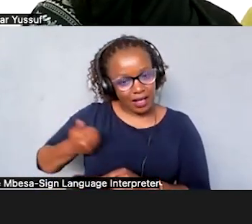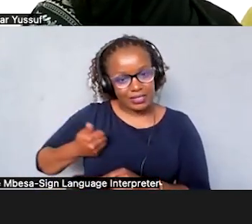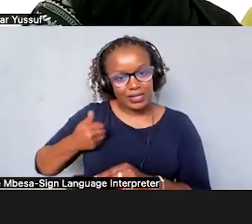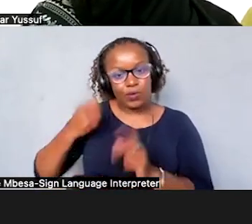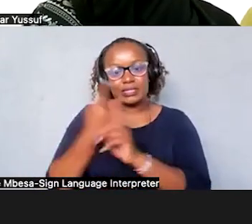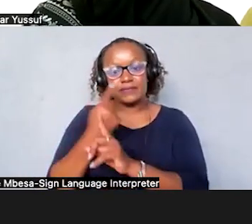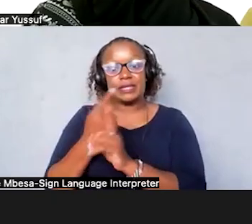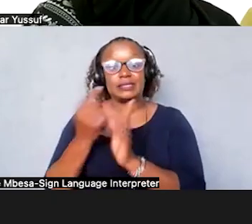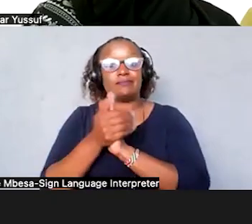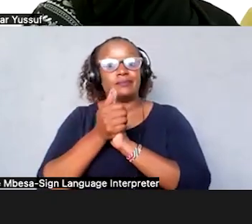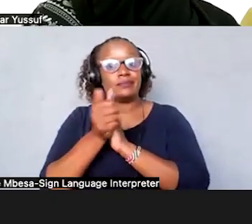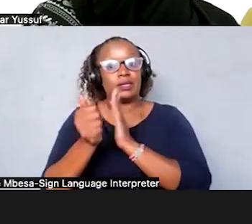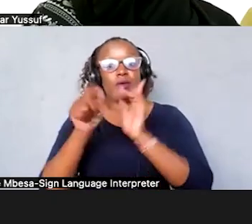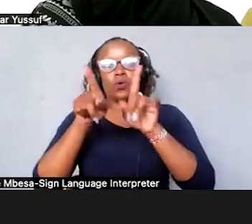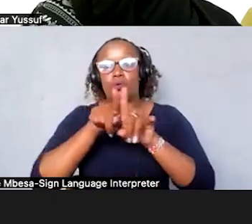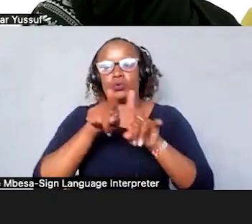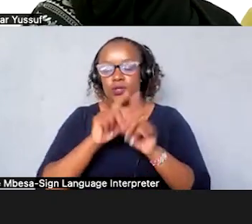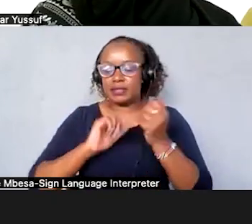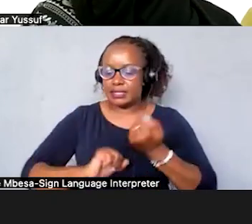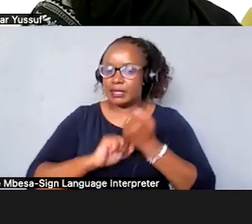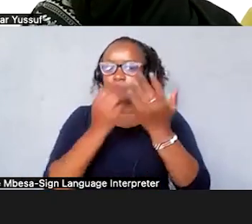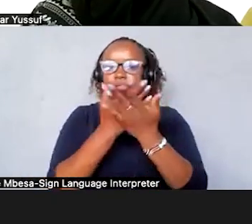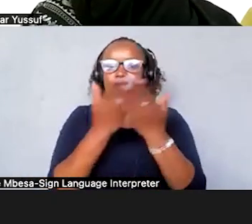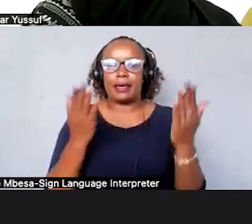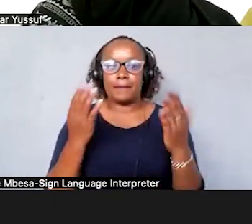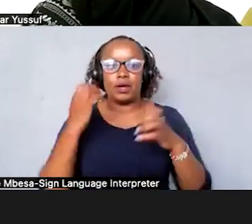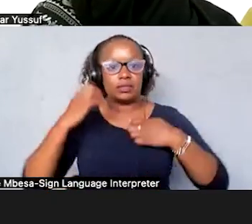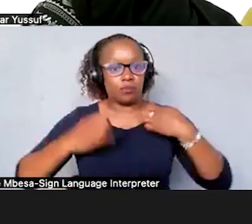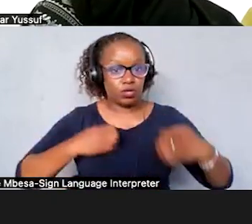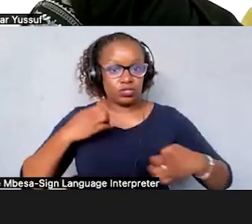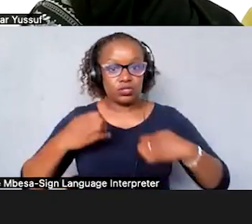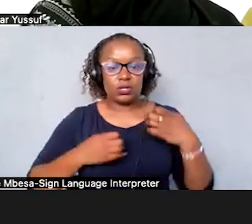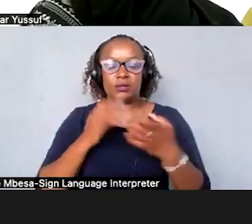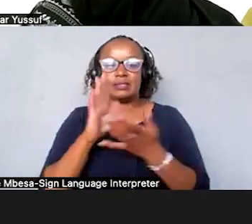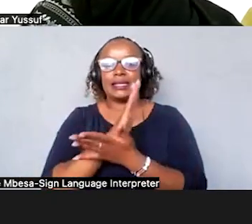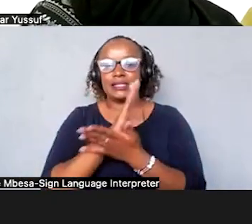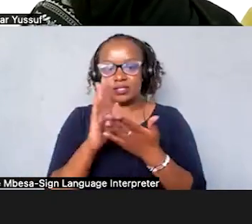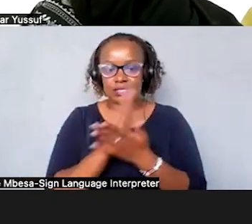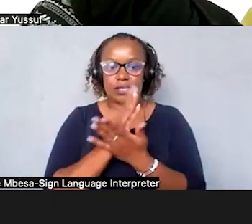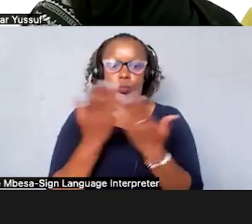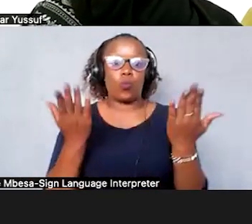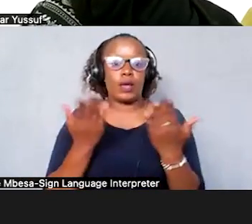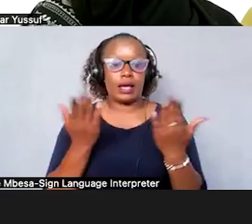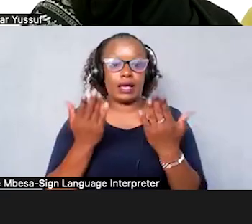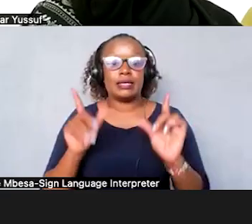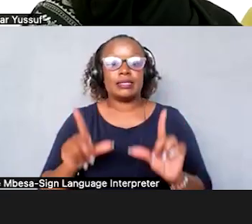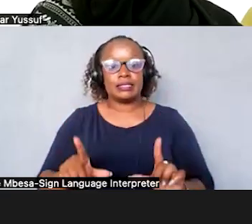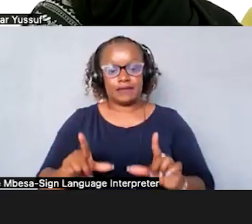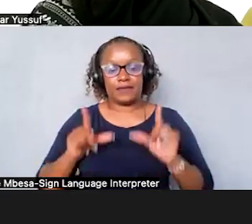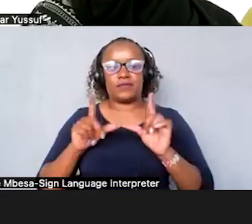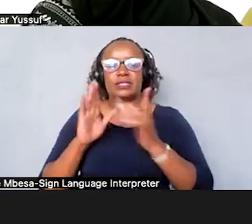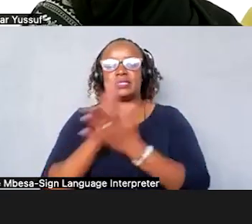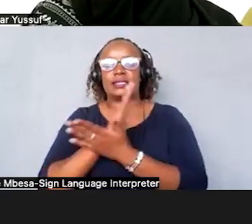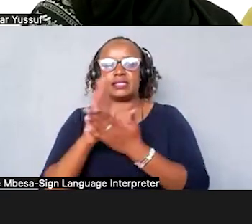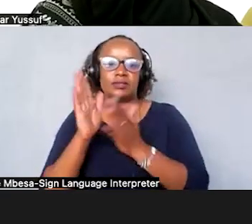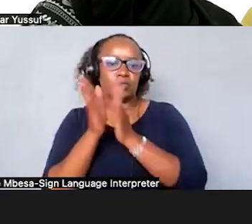They also facilitated emotional well-being sessions whereby survivors shared their stories, reducing